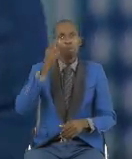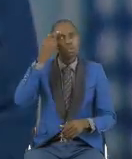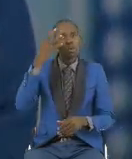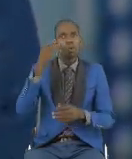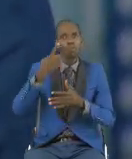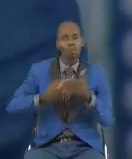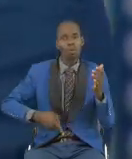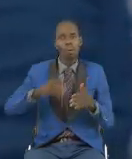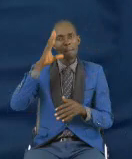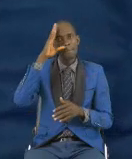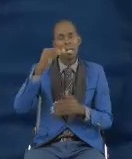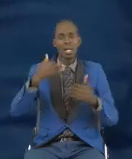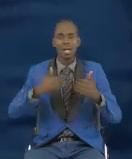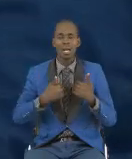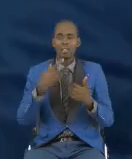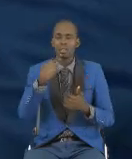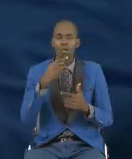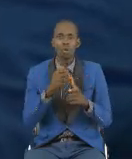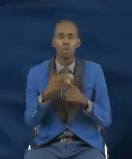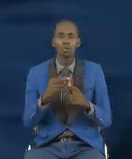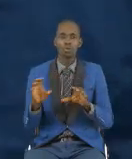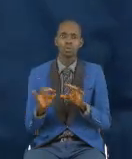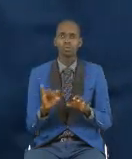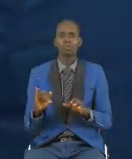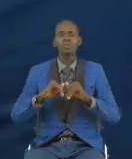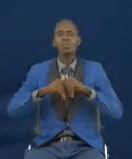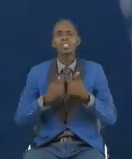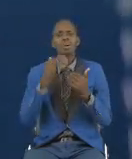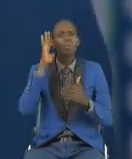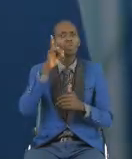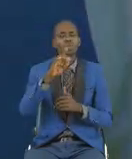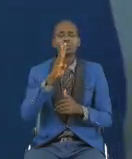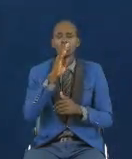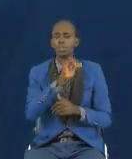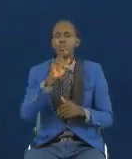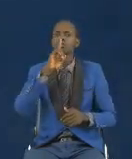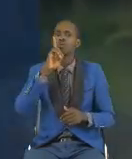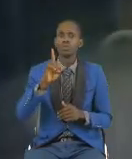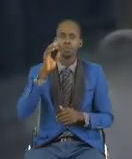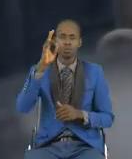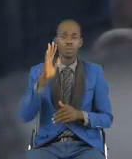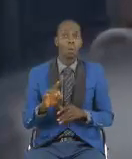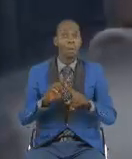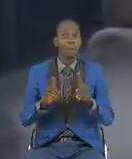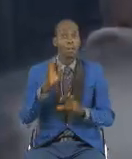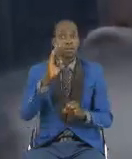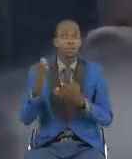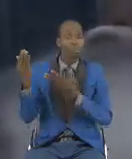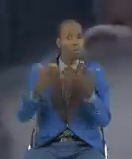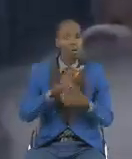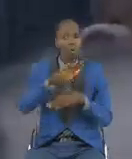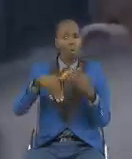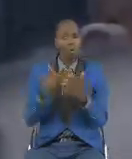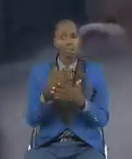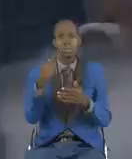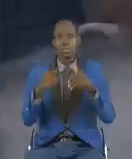what men are doing. Are you going to be a real mess about when you bring all the 10 areas, every area of